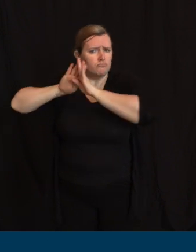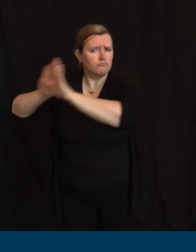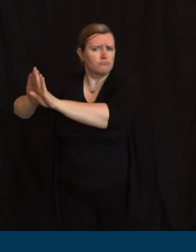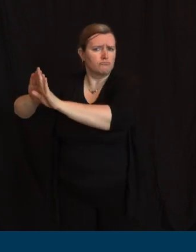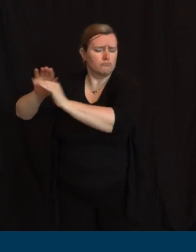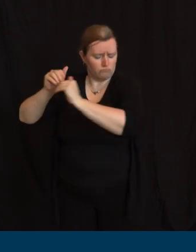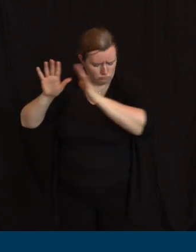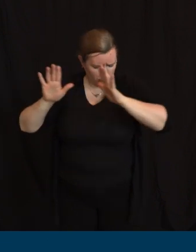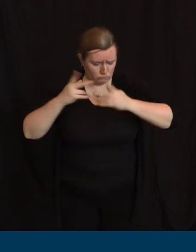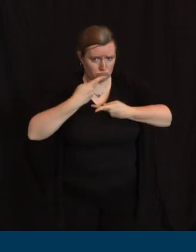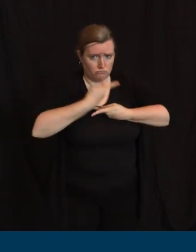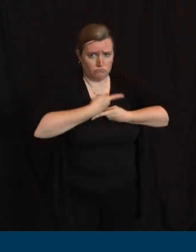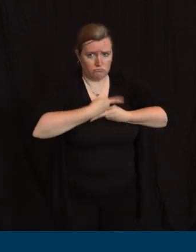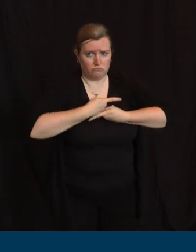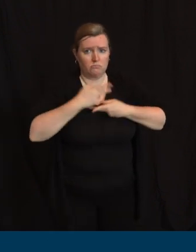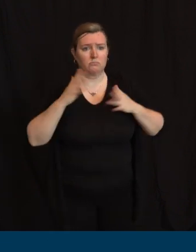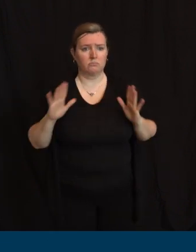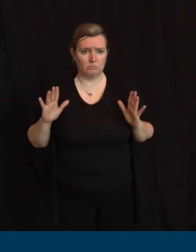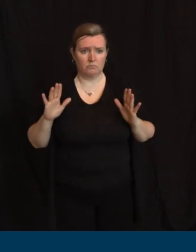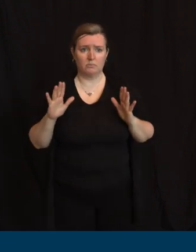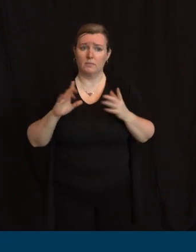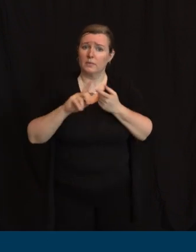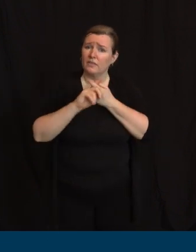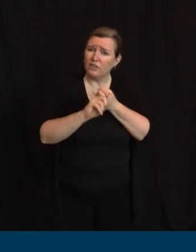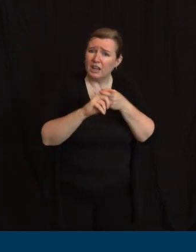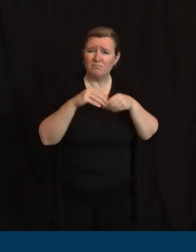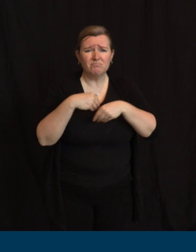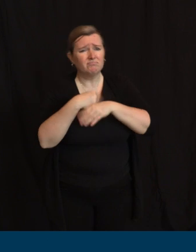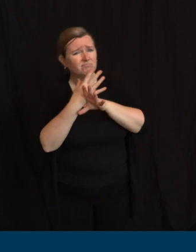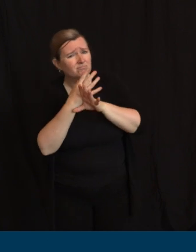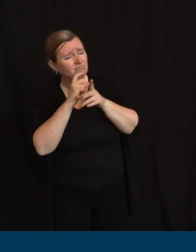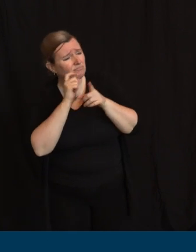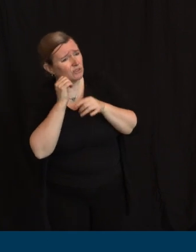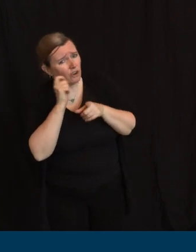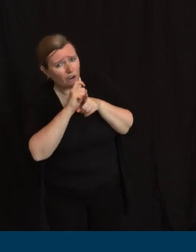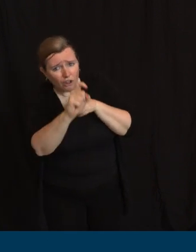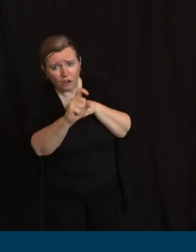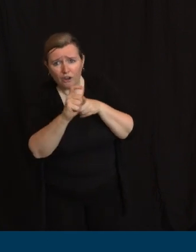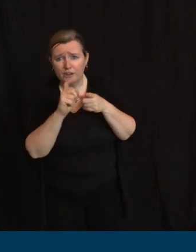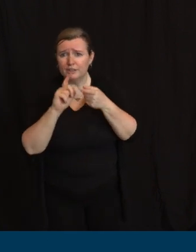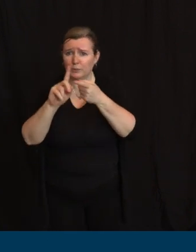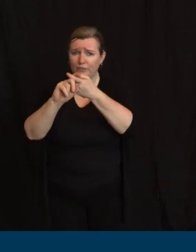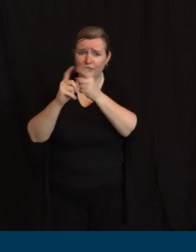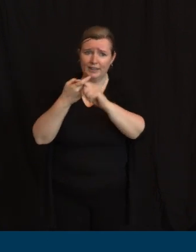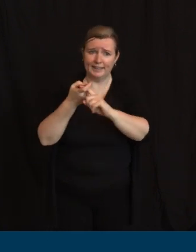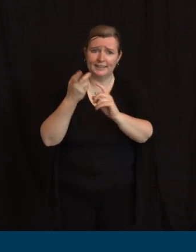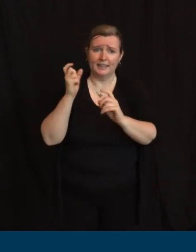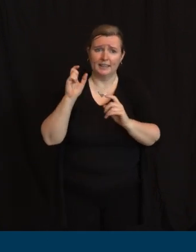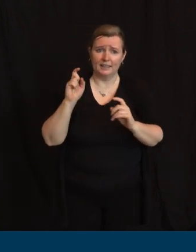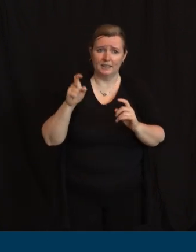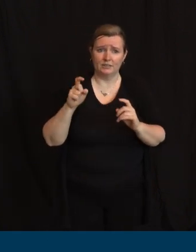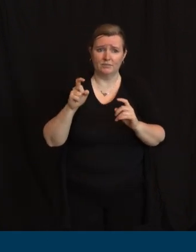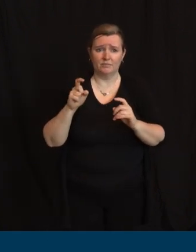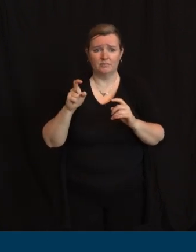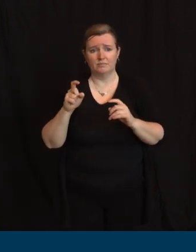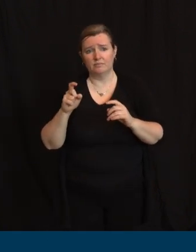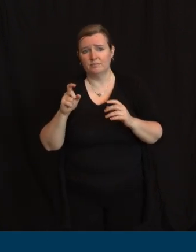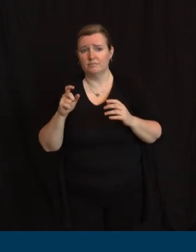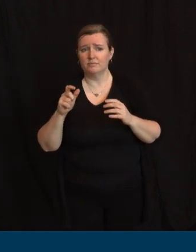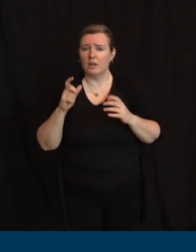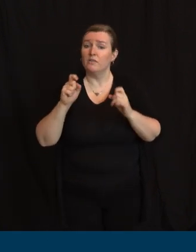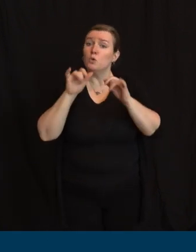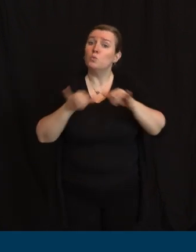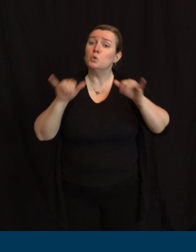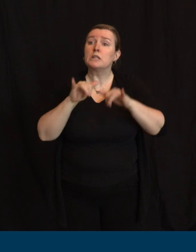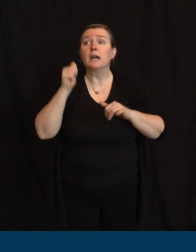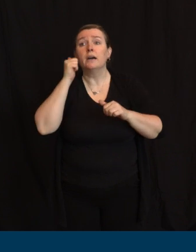video chat or by phone. Try to stick to a routine as much as possible. Exercise, eat healthy meals,